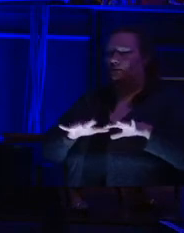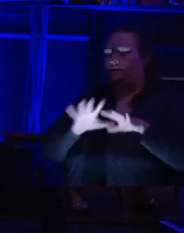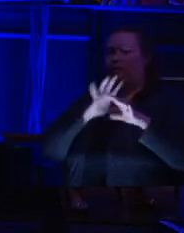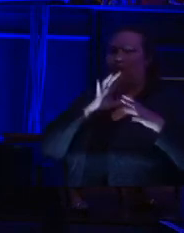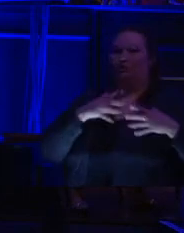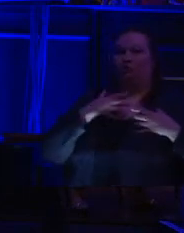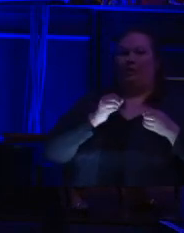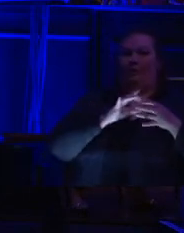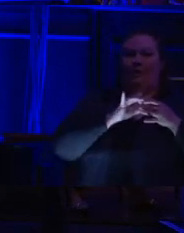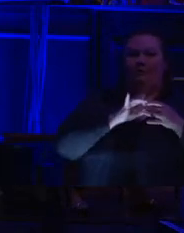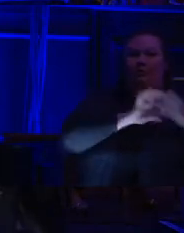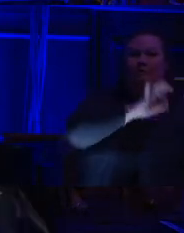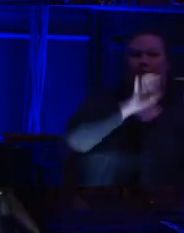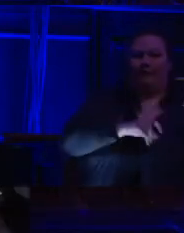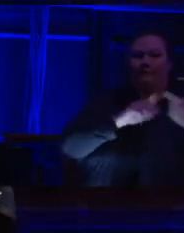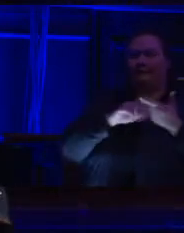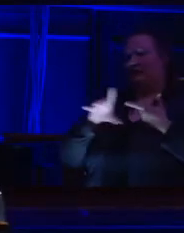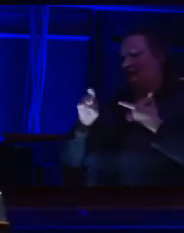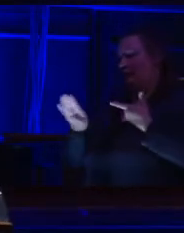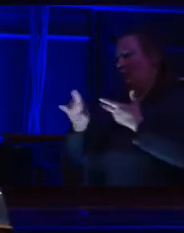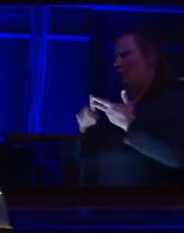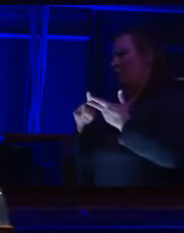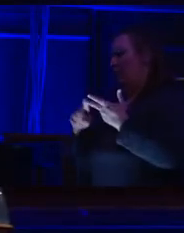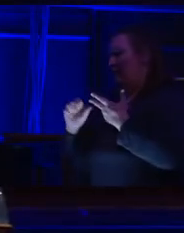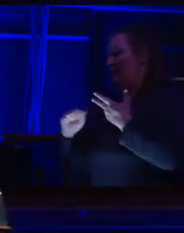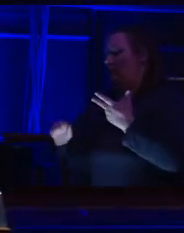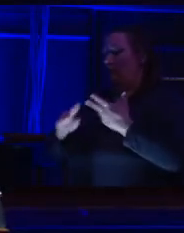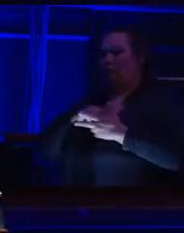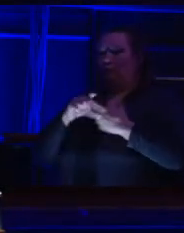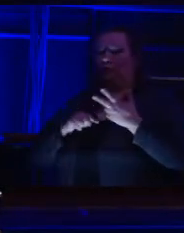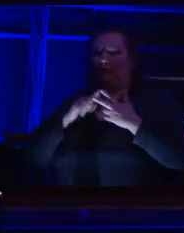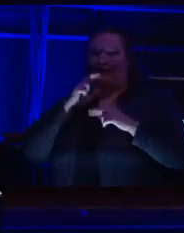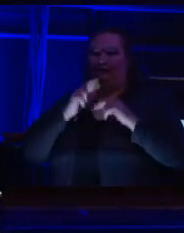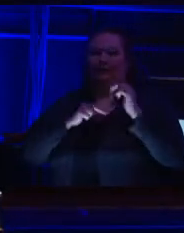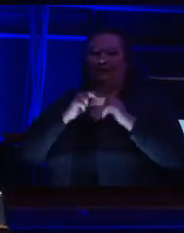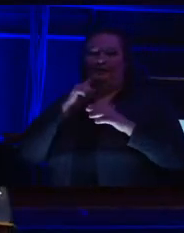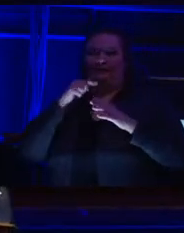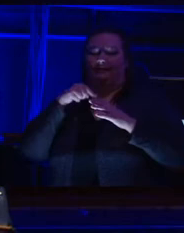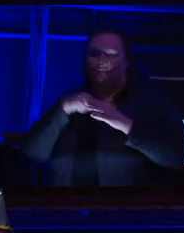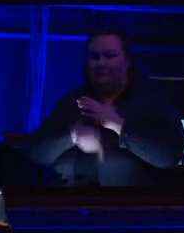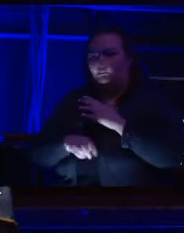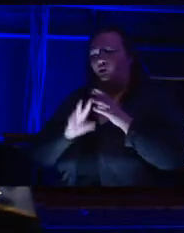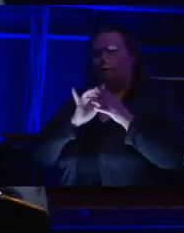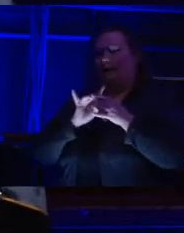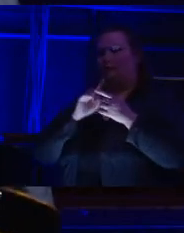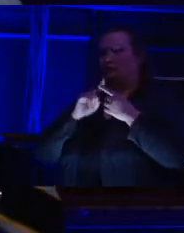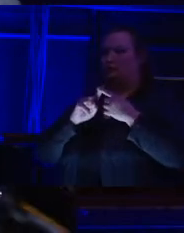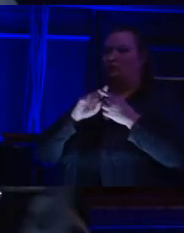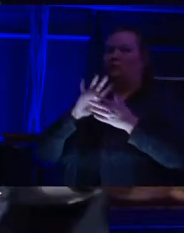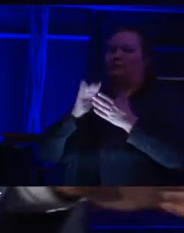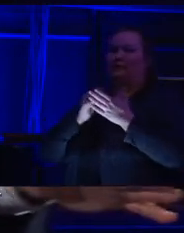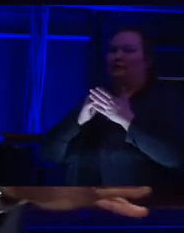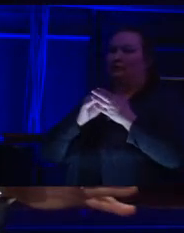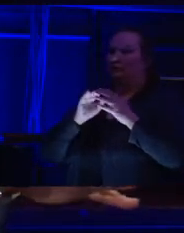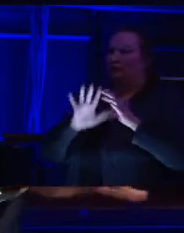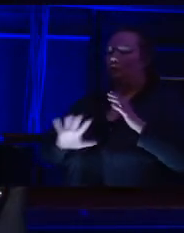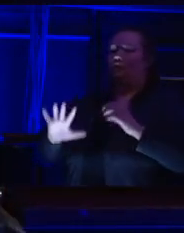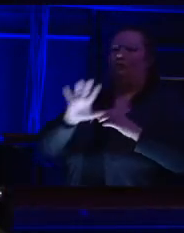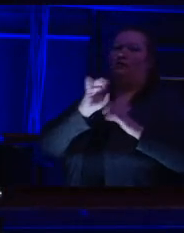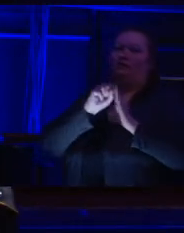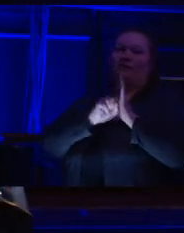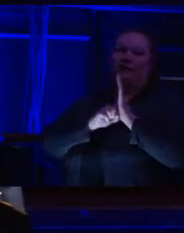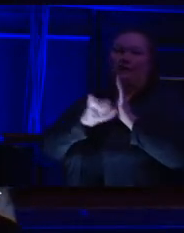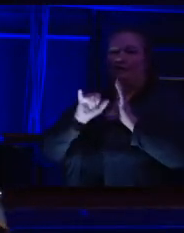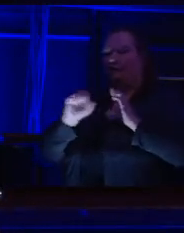Flint, Dearborn, and Ann Arbor, and building deeper connections to centers across our state, such